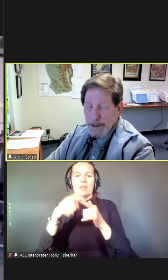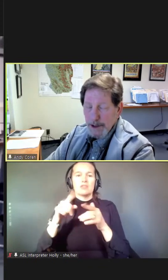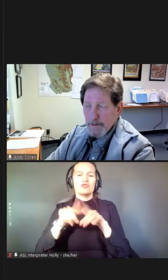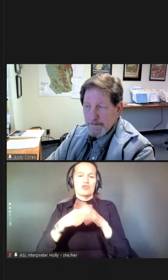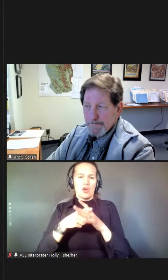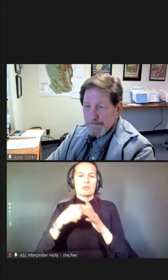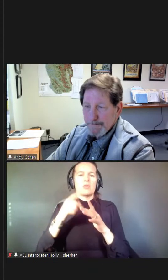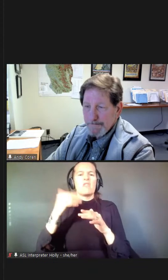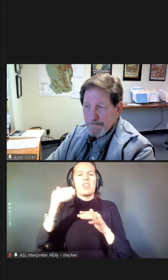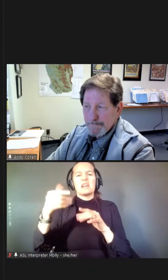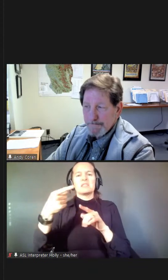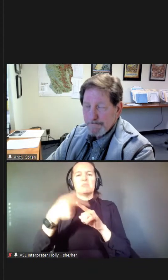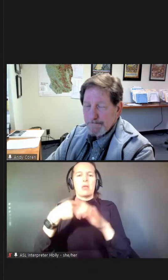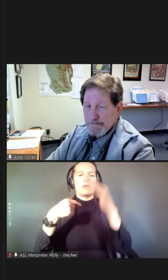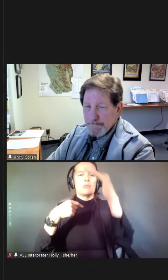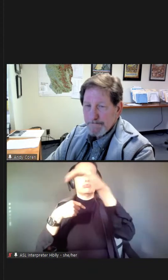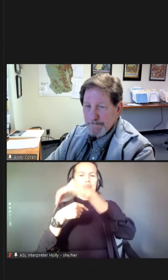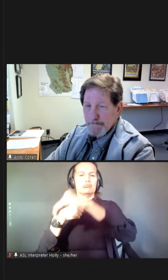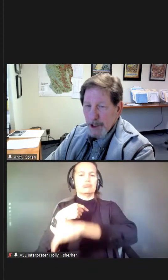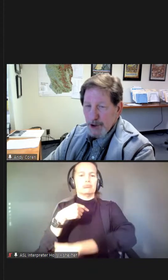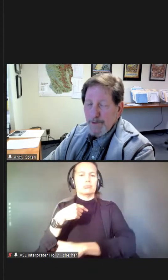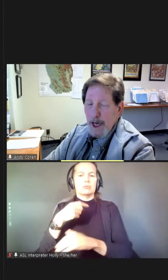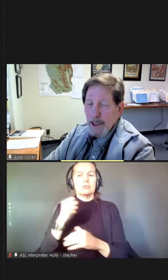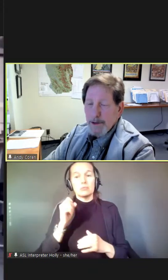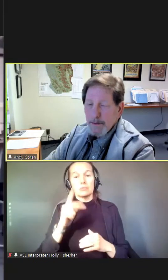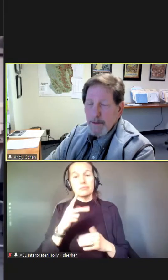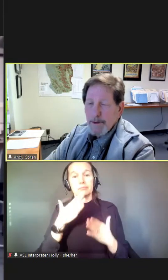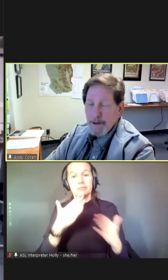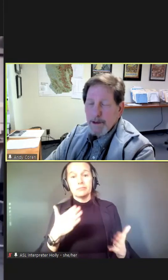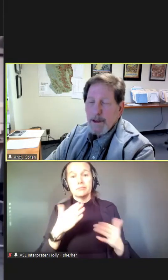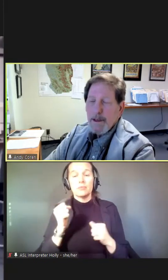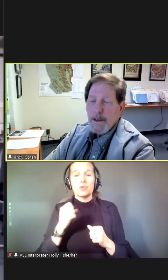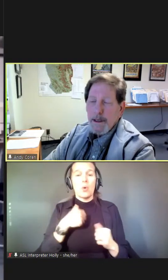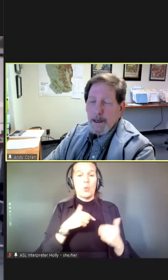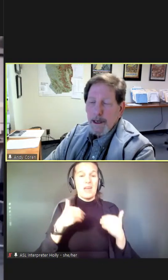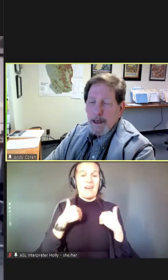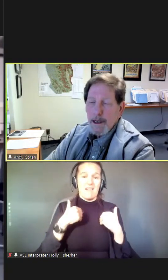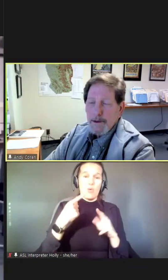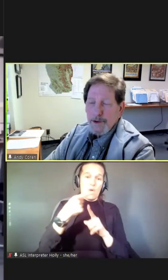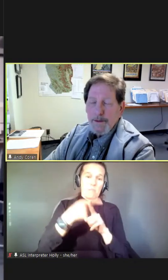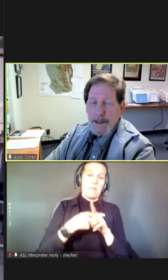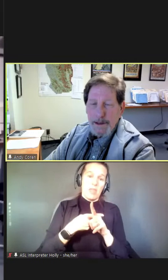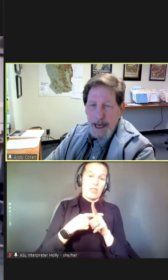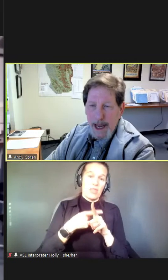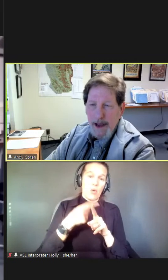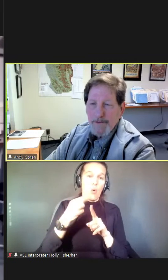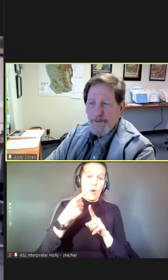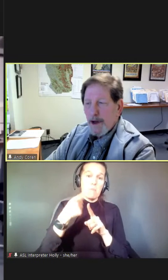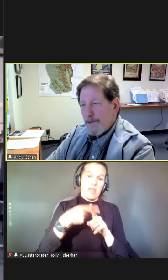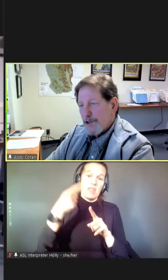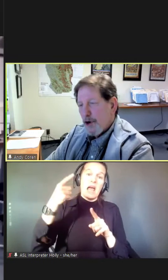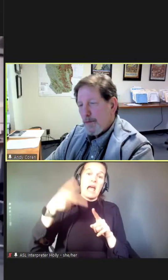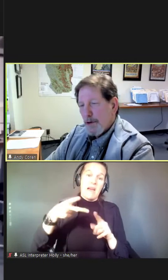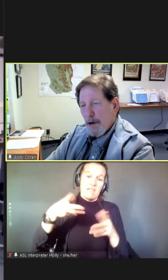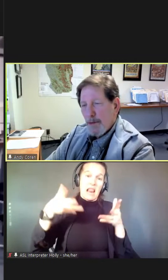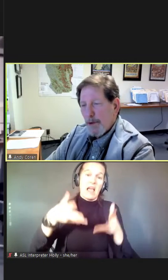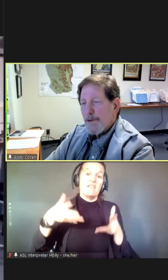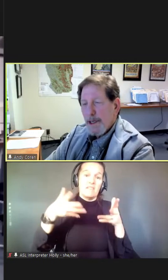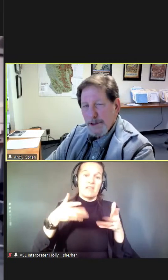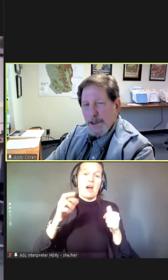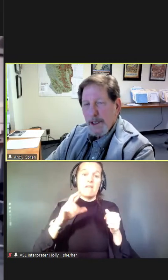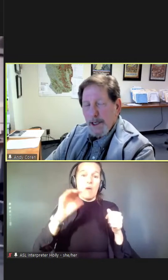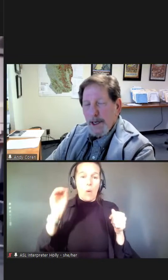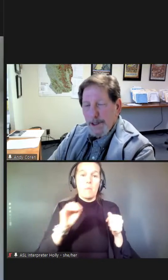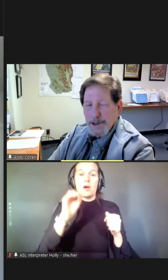The rate. Okay, thanks. So we've got another month to a month and a half of this Omicron